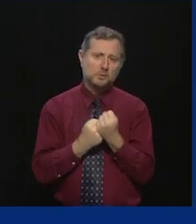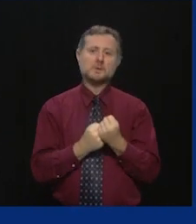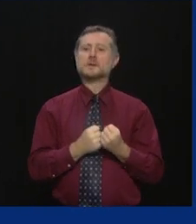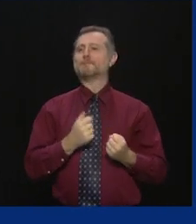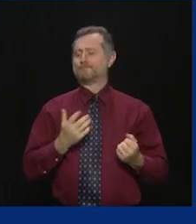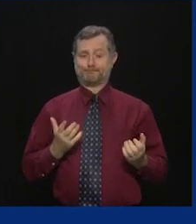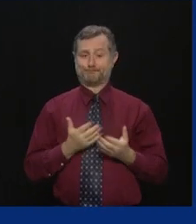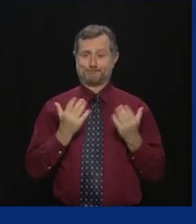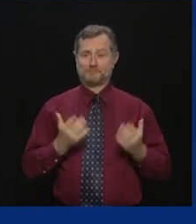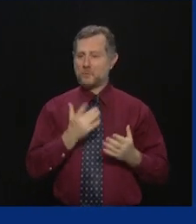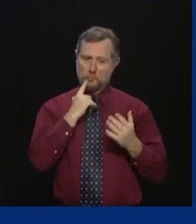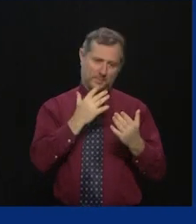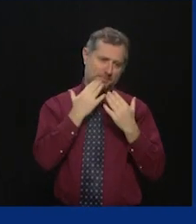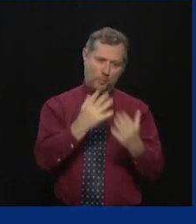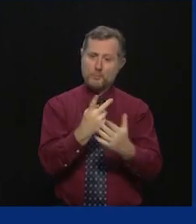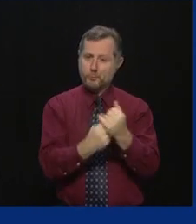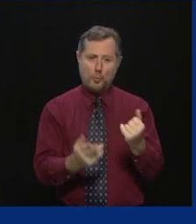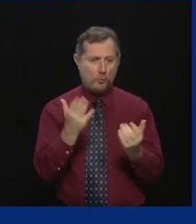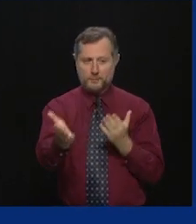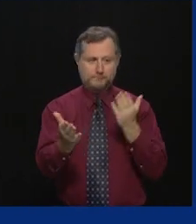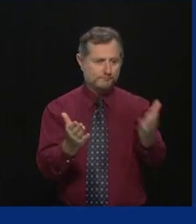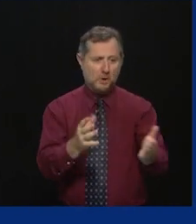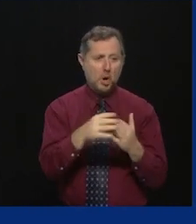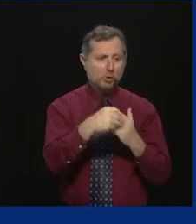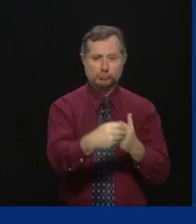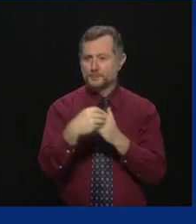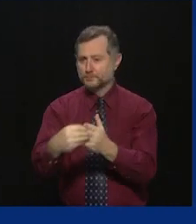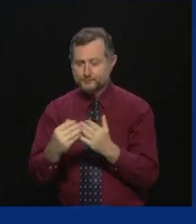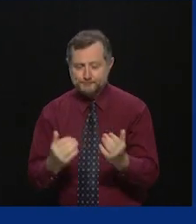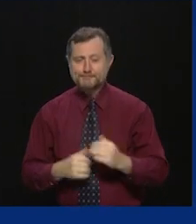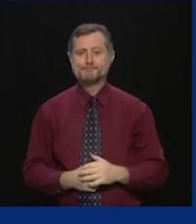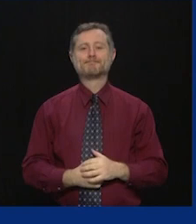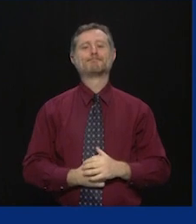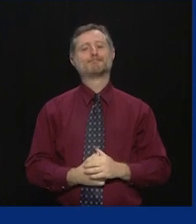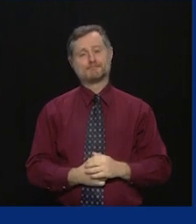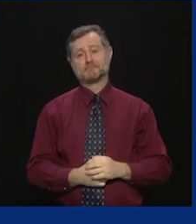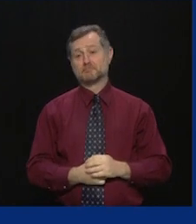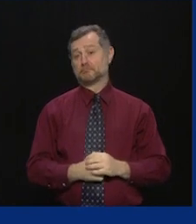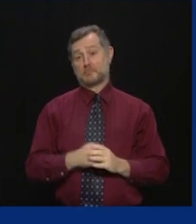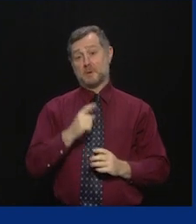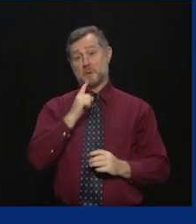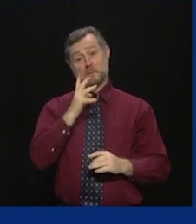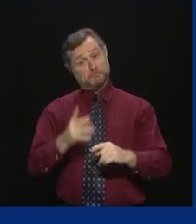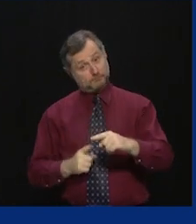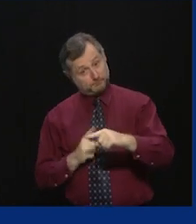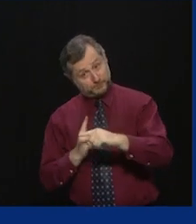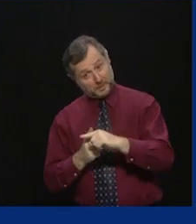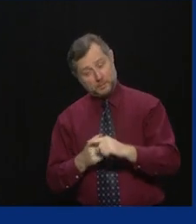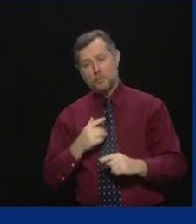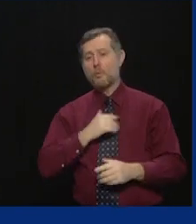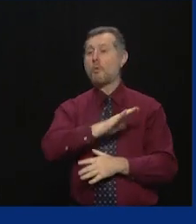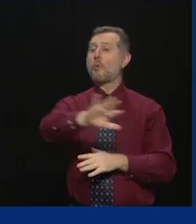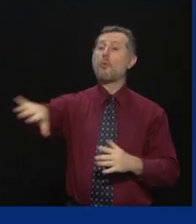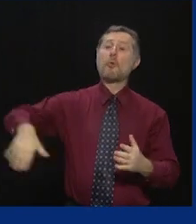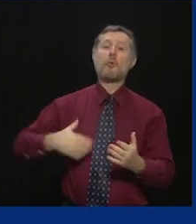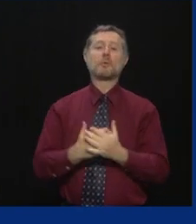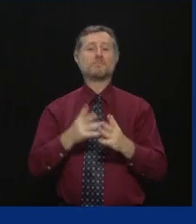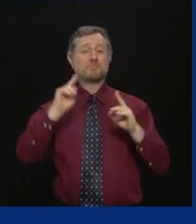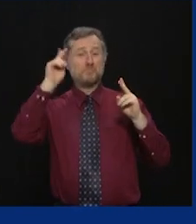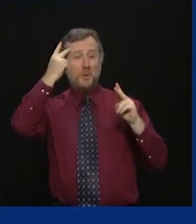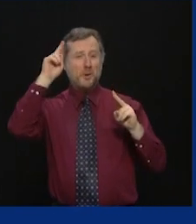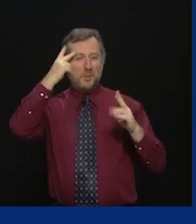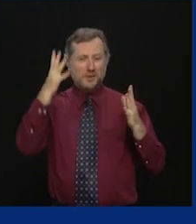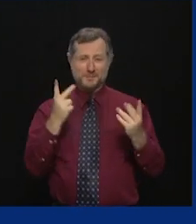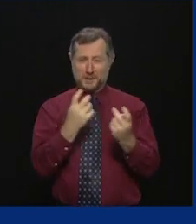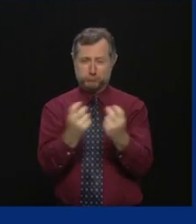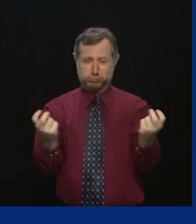this. I thank them both for their leadership, their support with this, and you both deserve great credit, along with all our elected officials who are here. But the two leaders in the